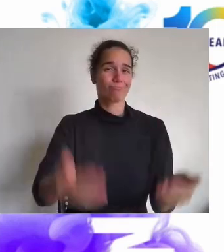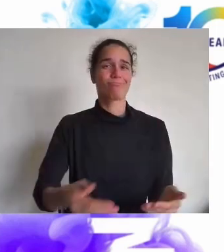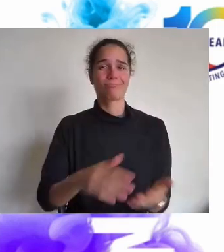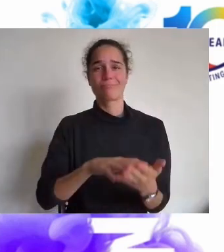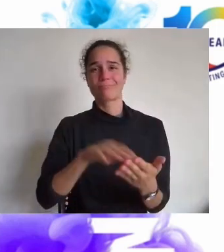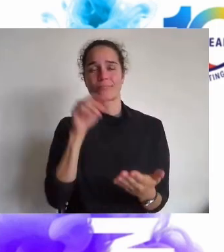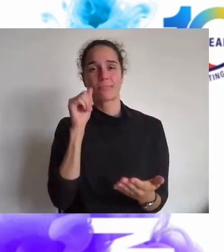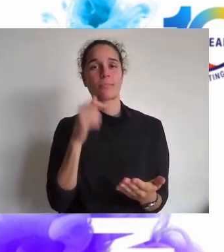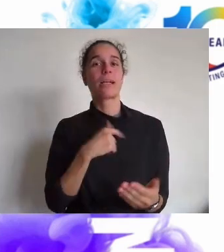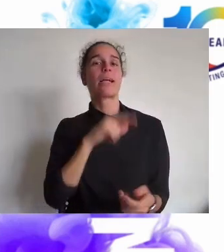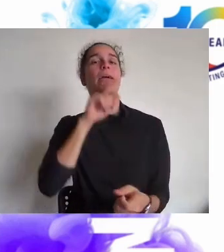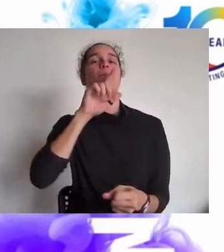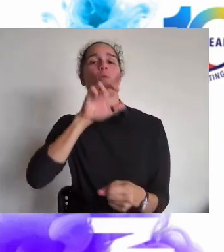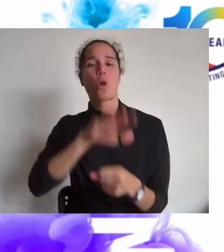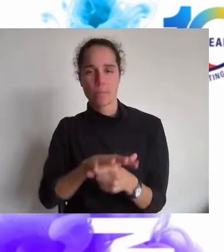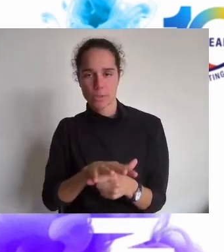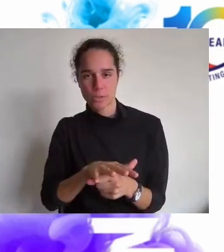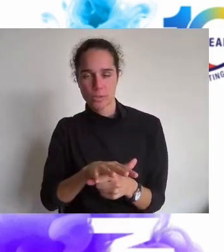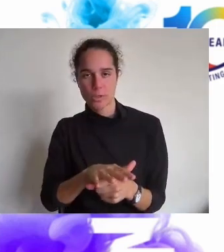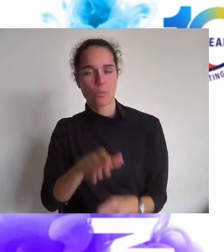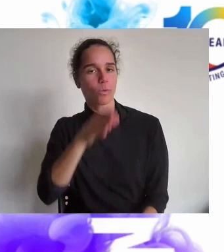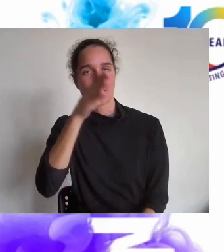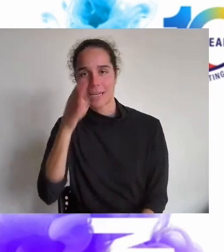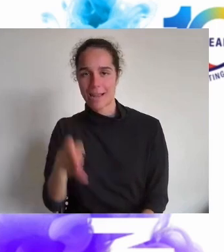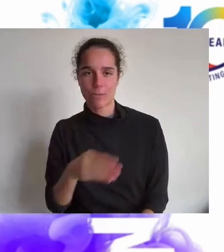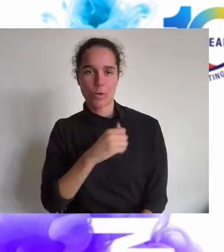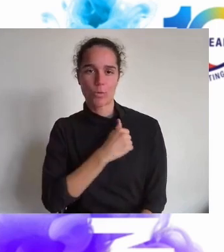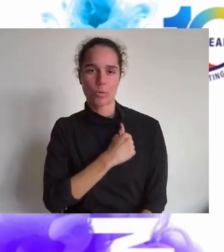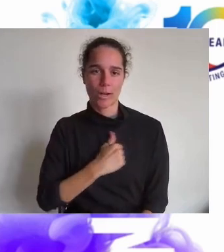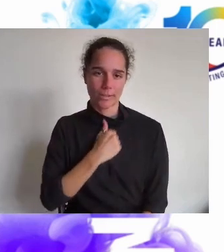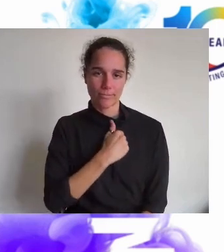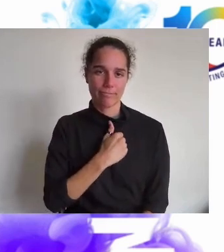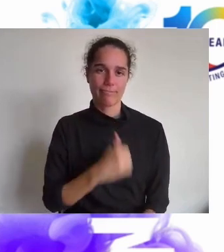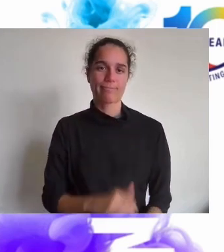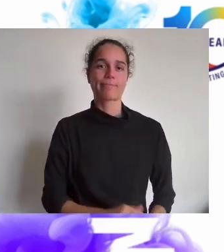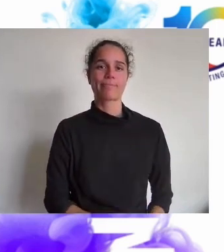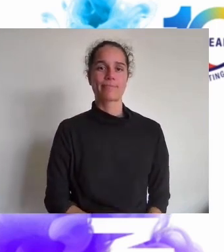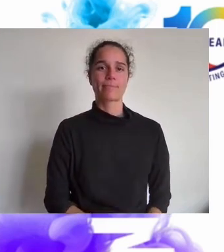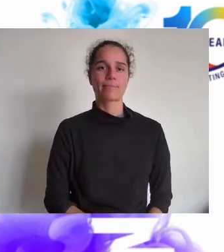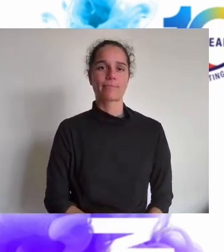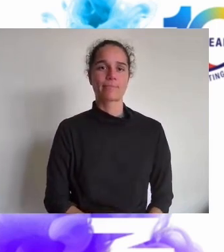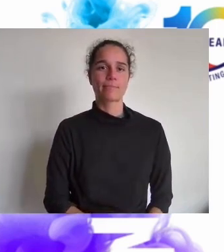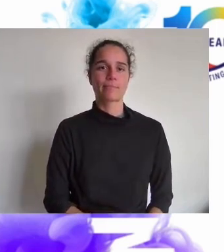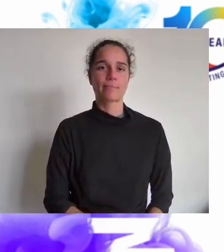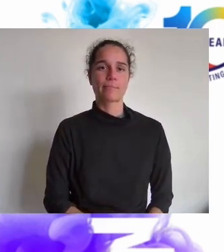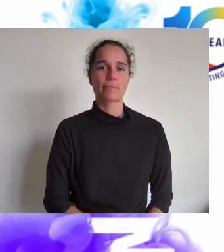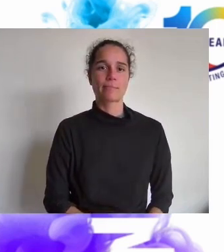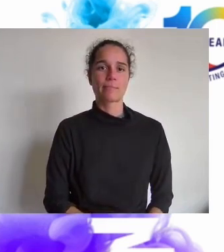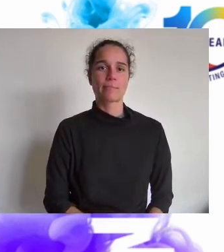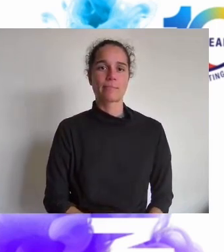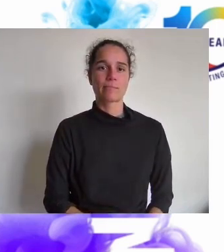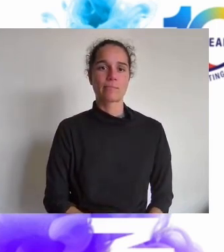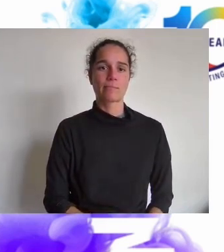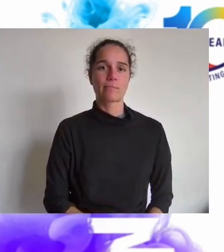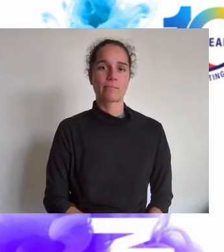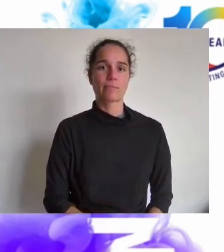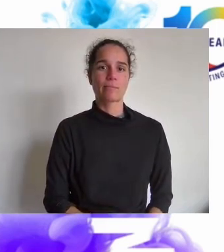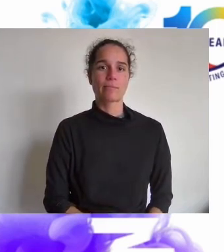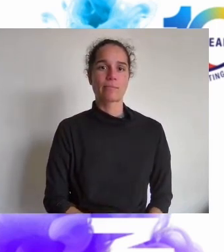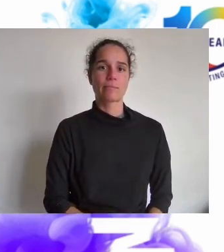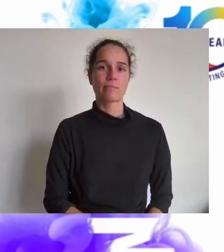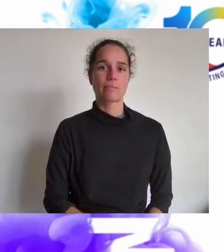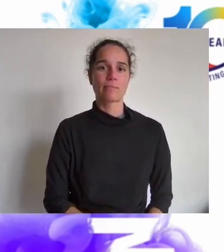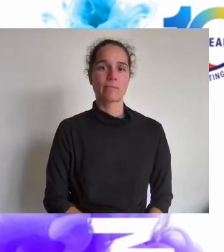assure you, it's something you would never regret. Right? So I will stand up for this